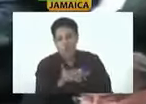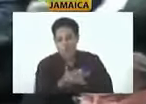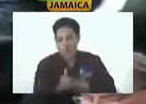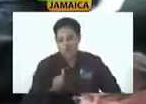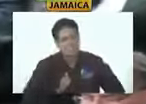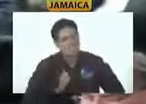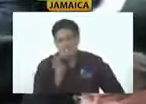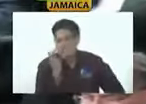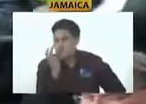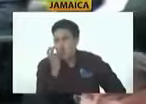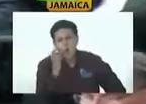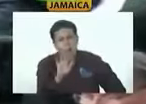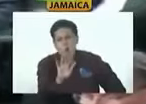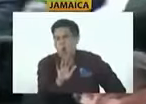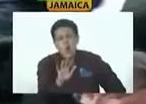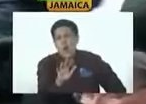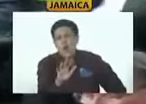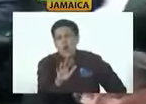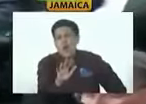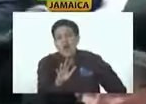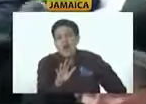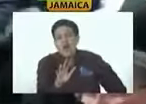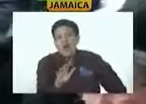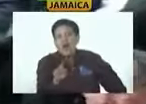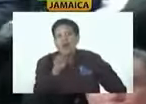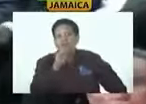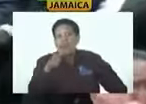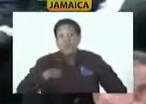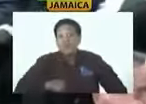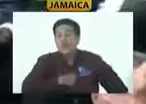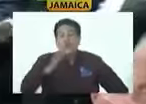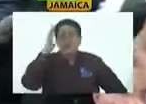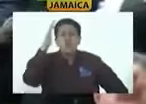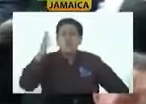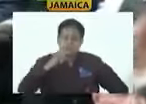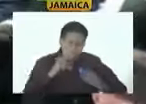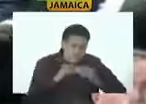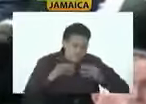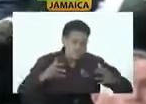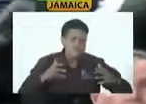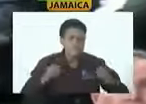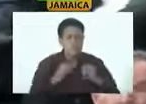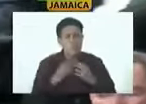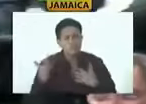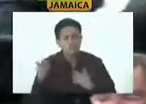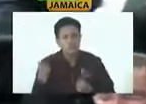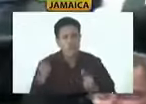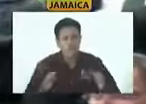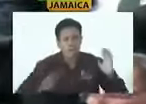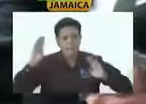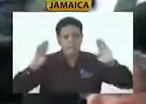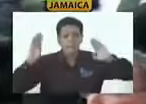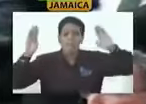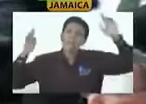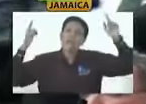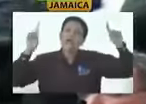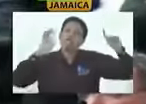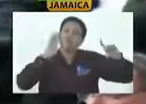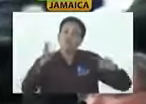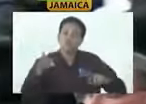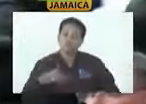I have no doubt in my mind that we will build back stronger.